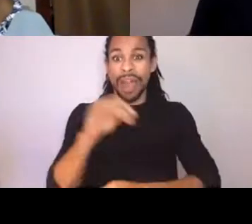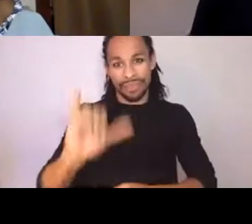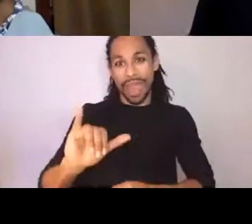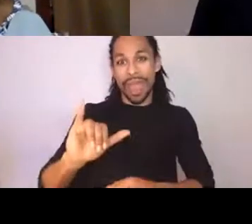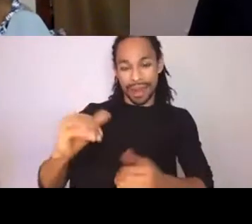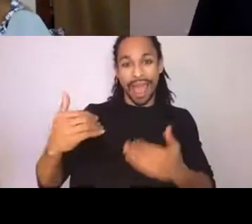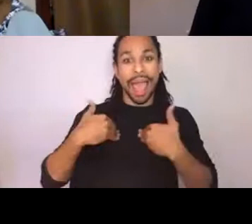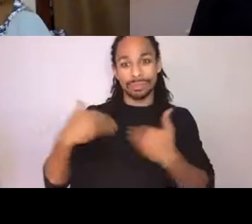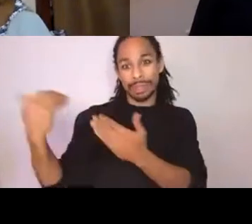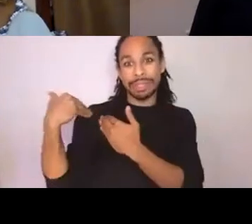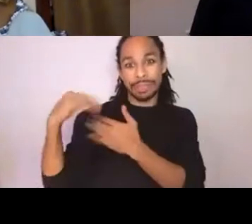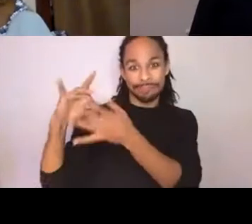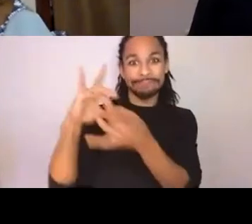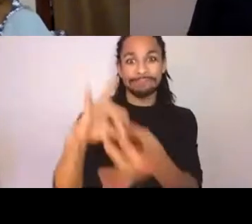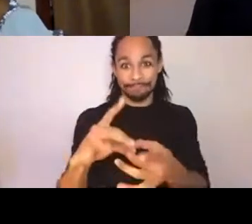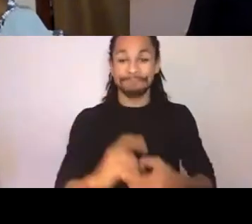just add, you know, I think